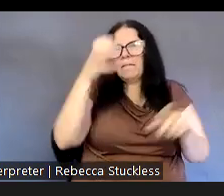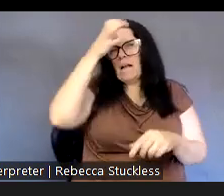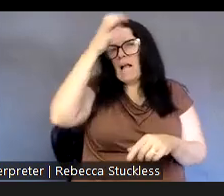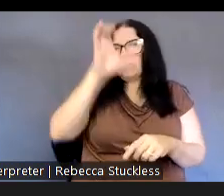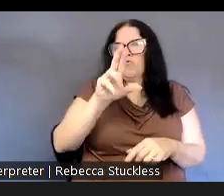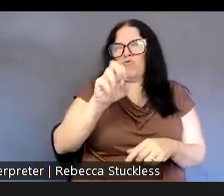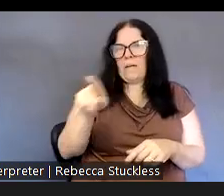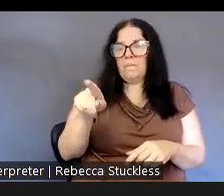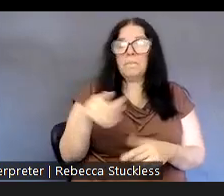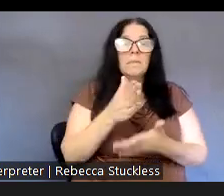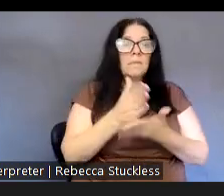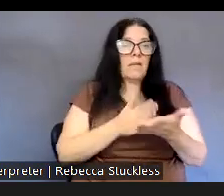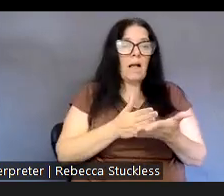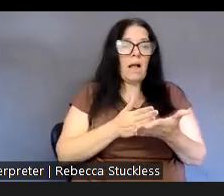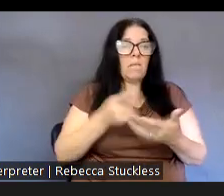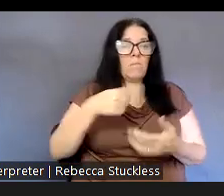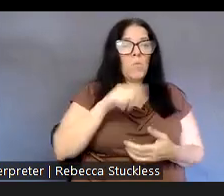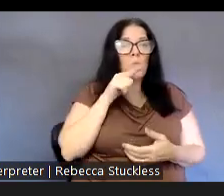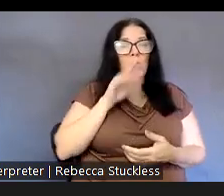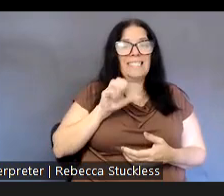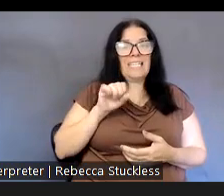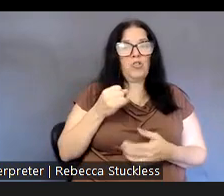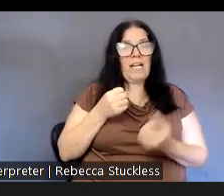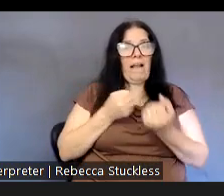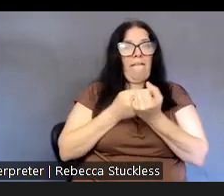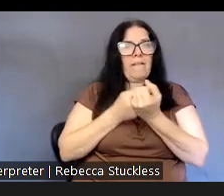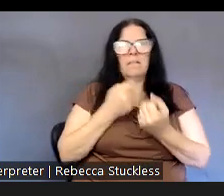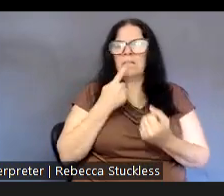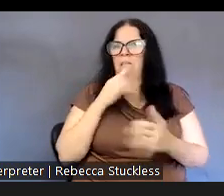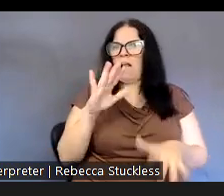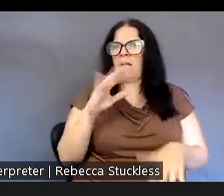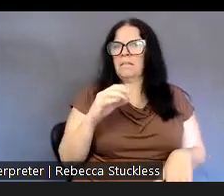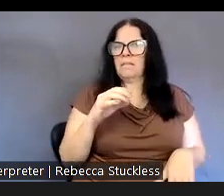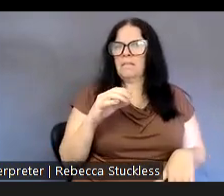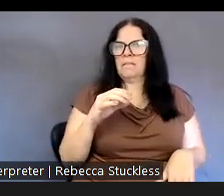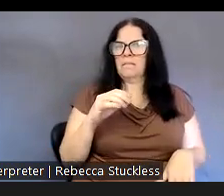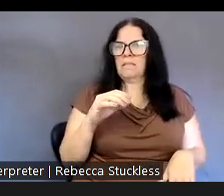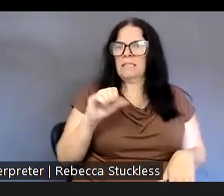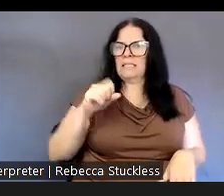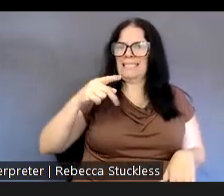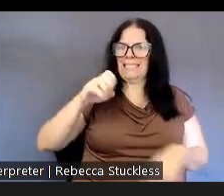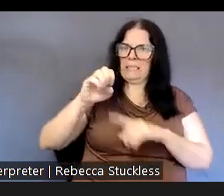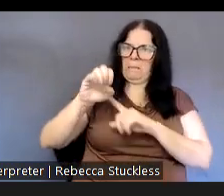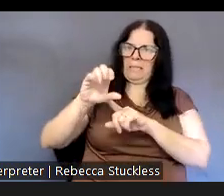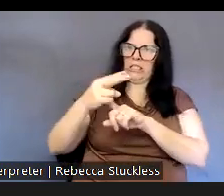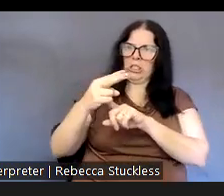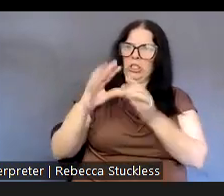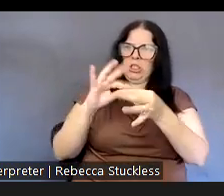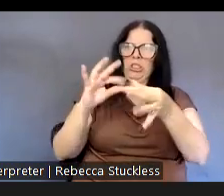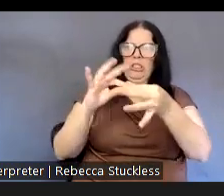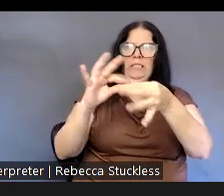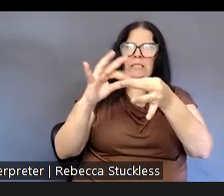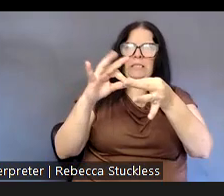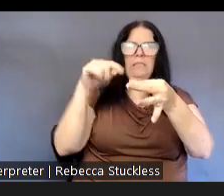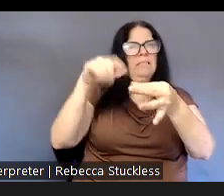some CSJ advocates have openly stated that speech can be violence if it elicits negative